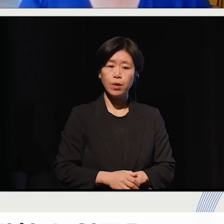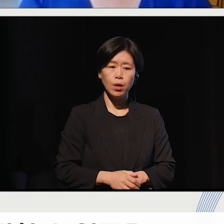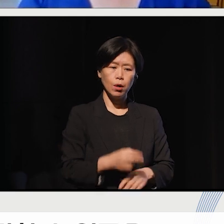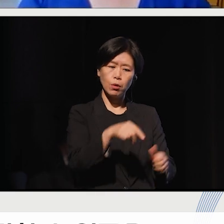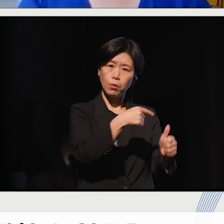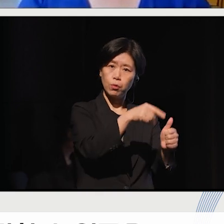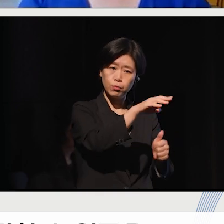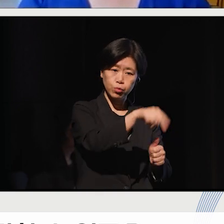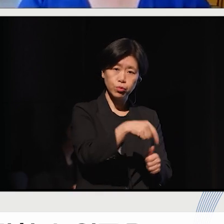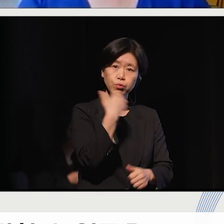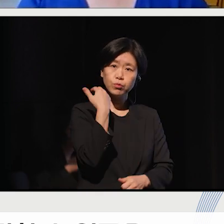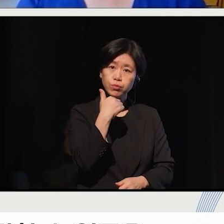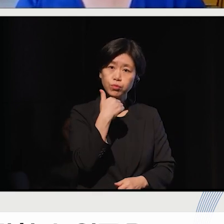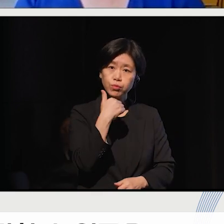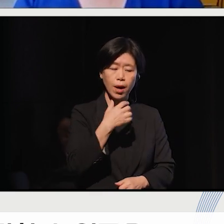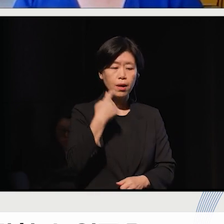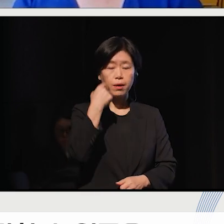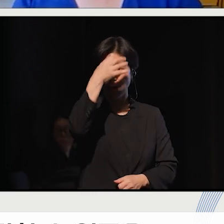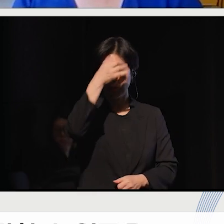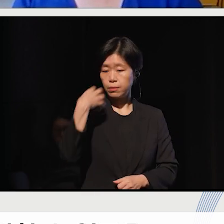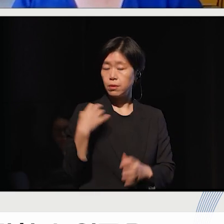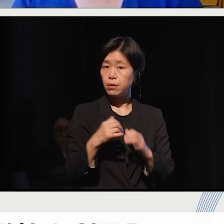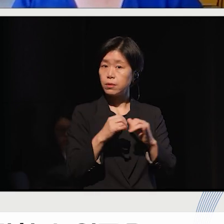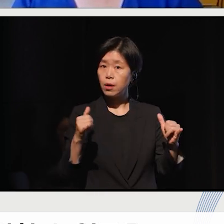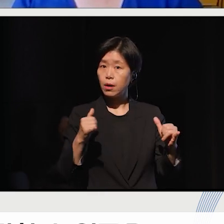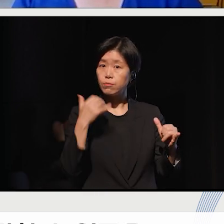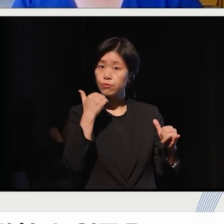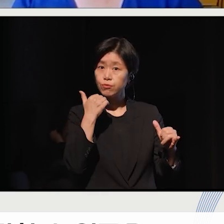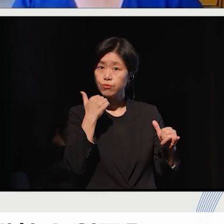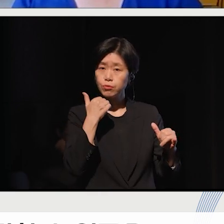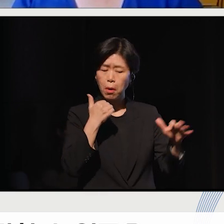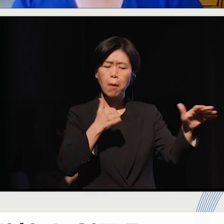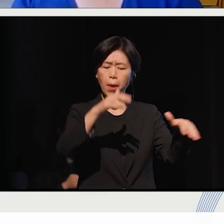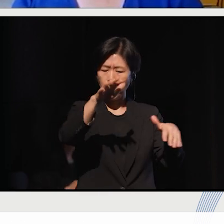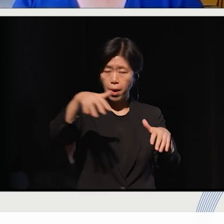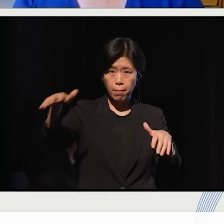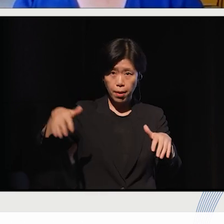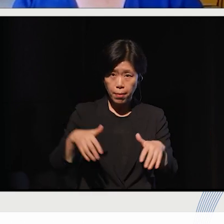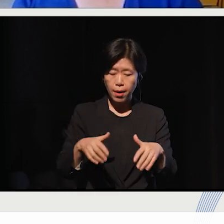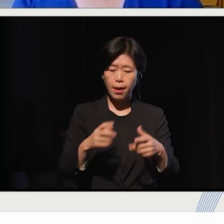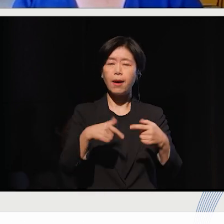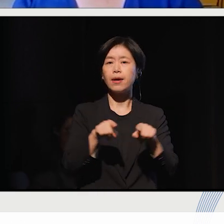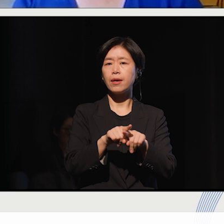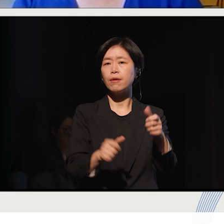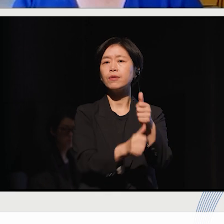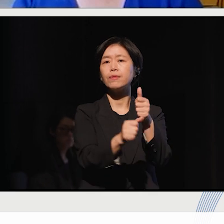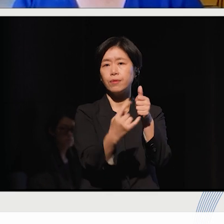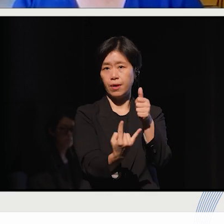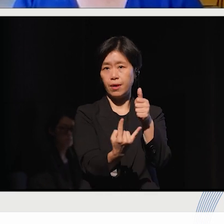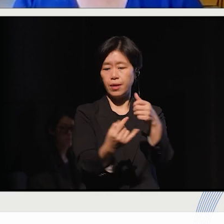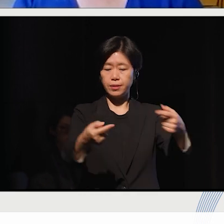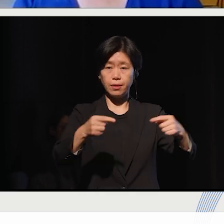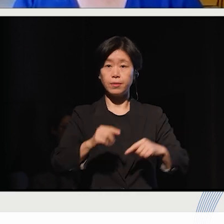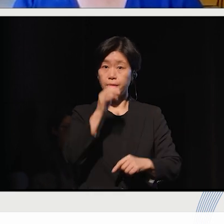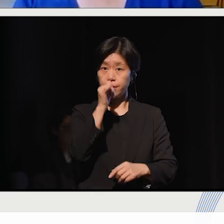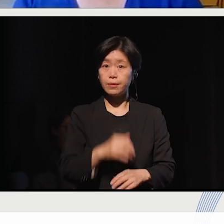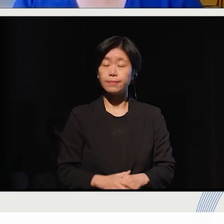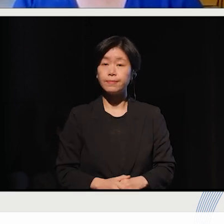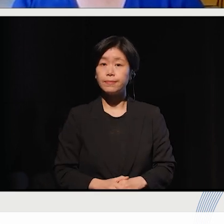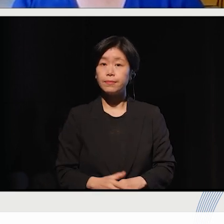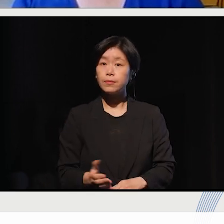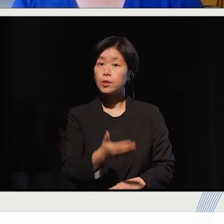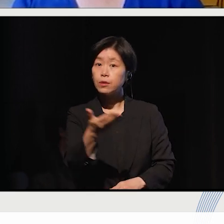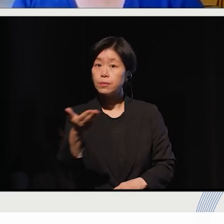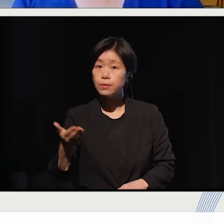Your artistic programming should be involved in this committee for accessibility. And you convene that committee at a schedule that works for